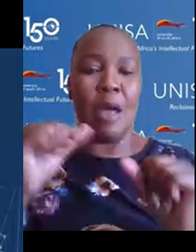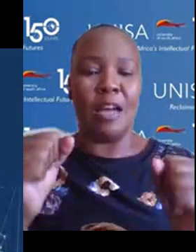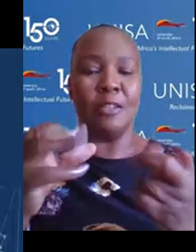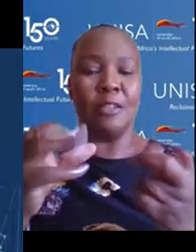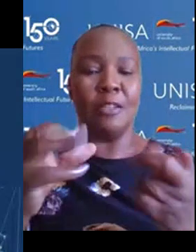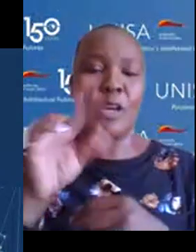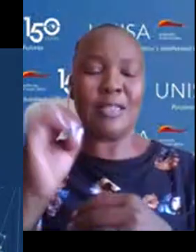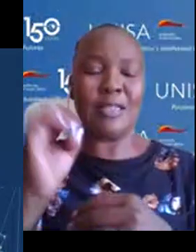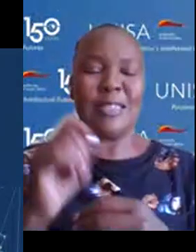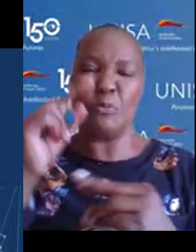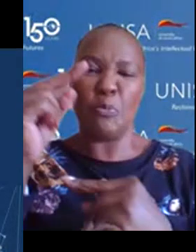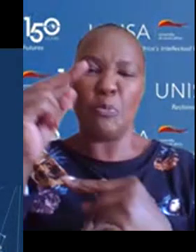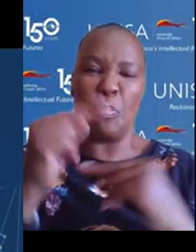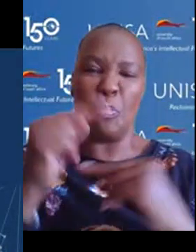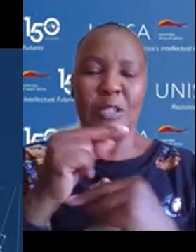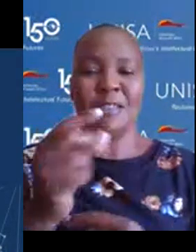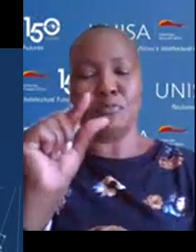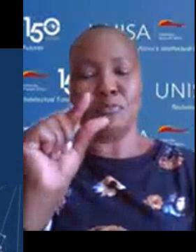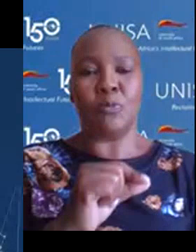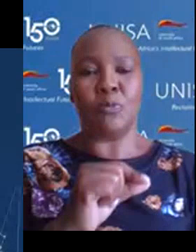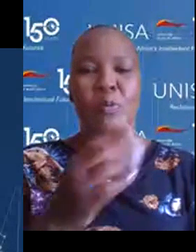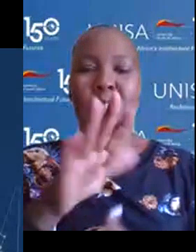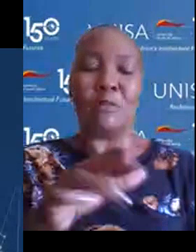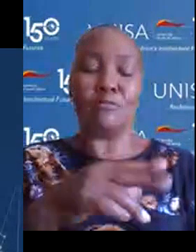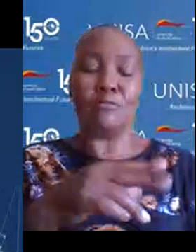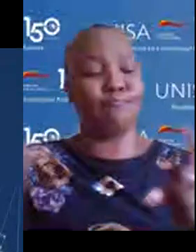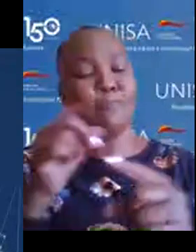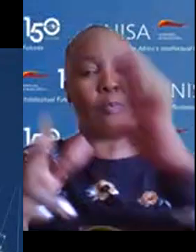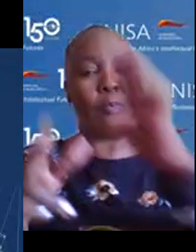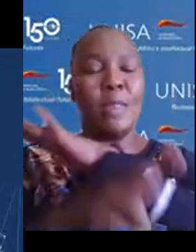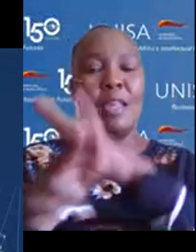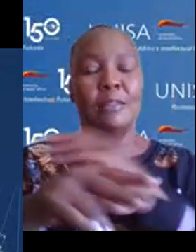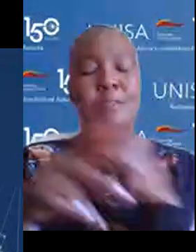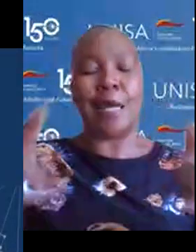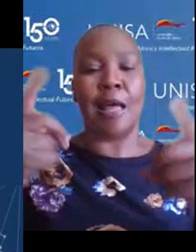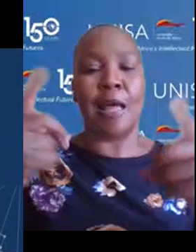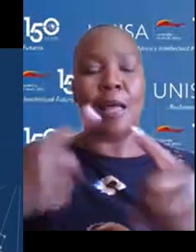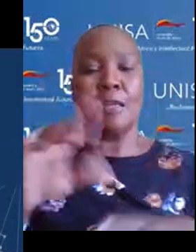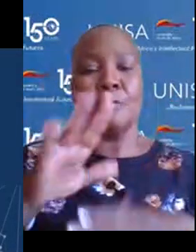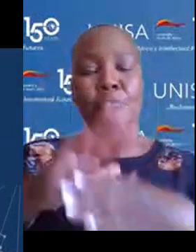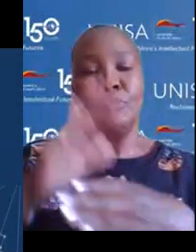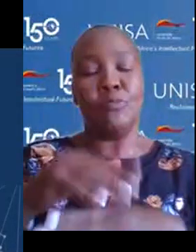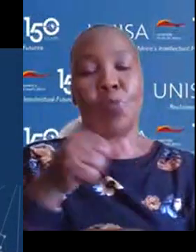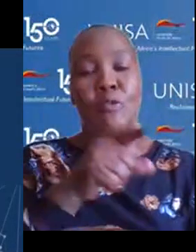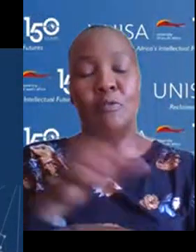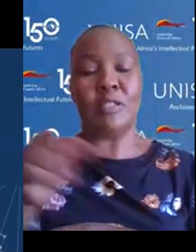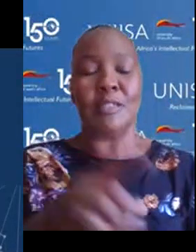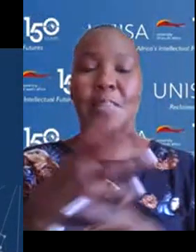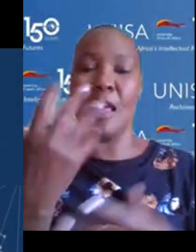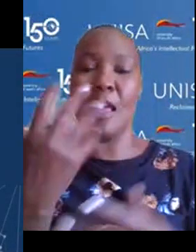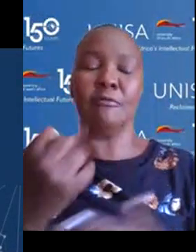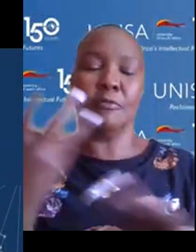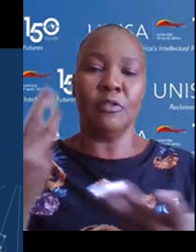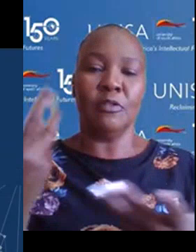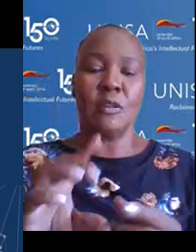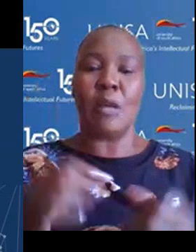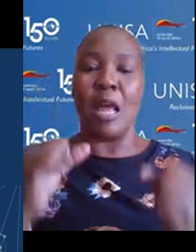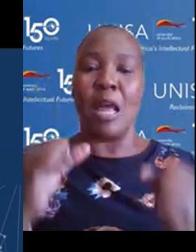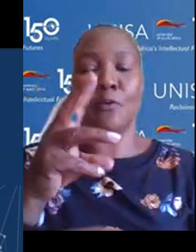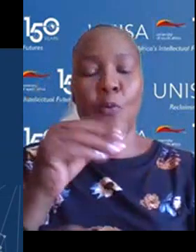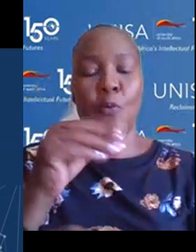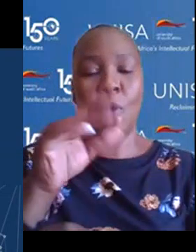smaller space. All right, so as you saw from the video, we've got 2 different aspects that we look at. You pretty much have got your hardware. Let me